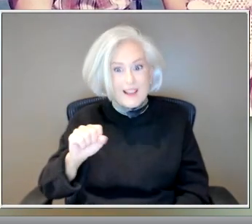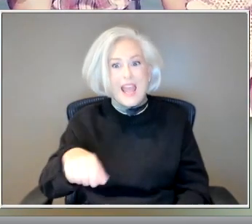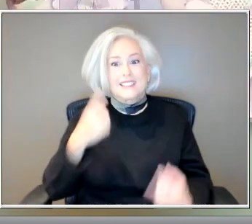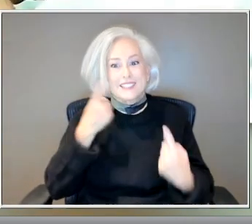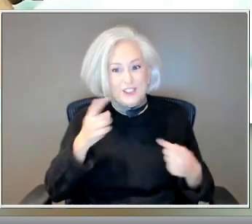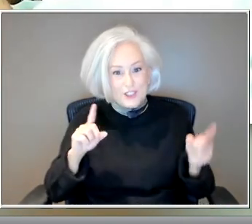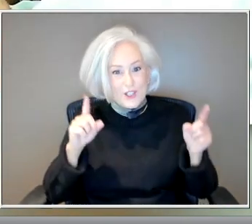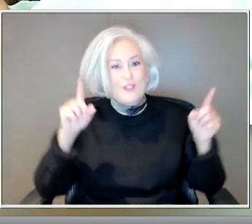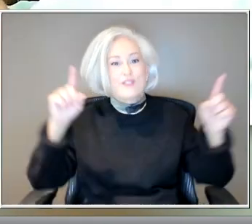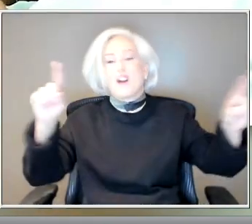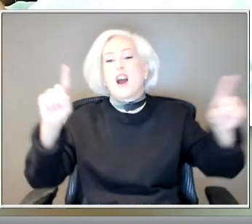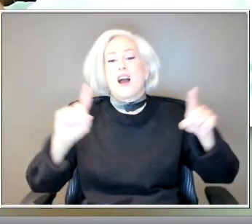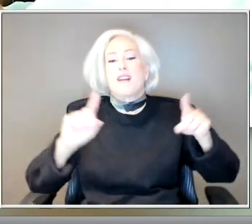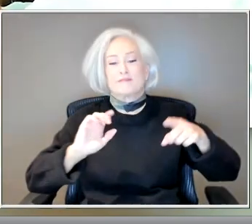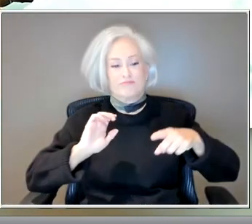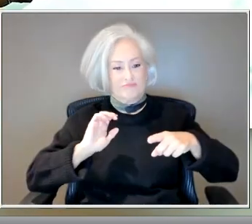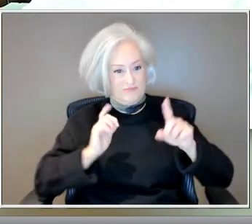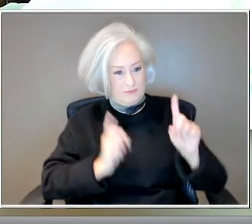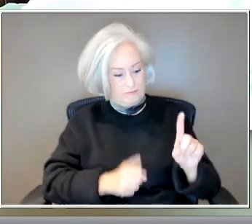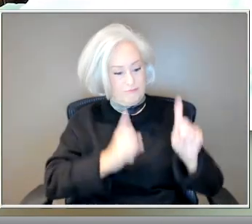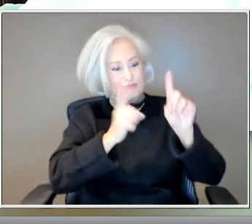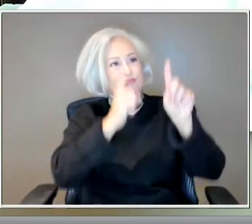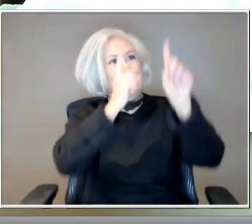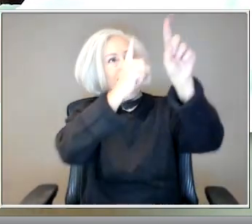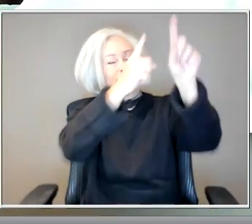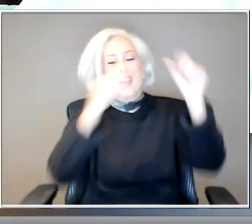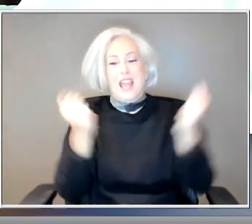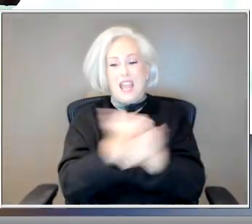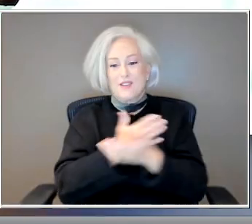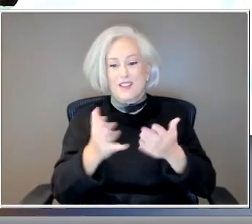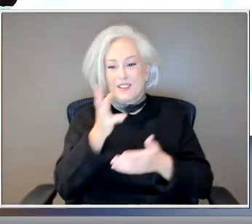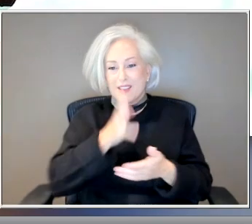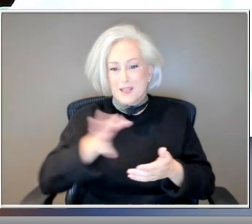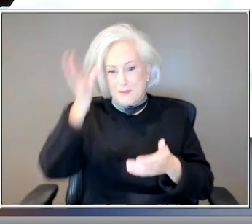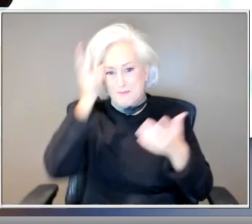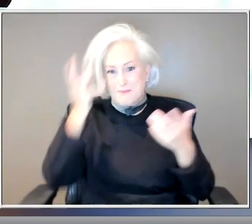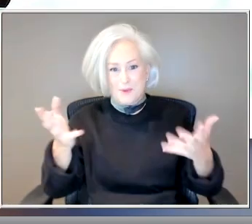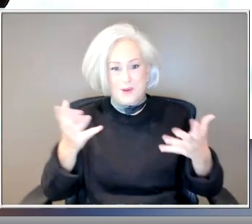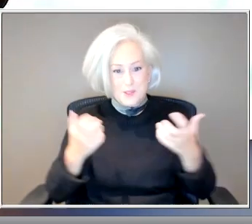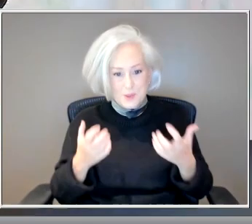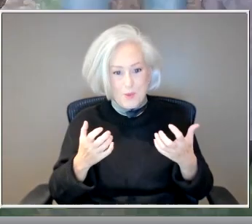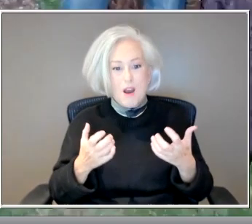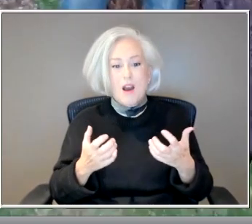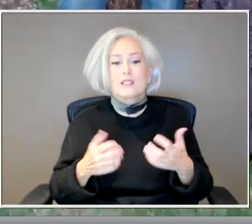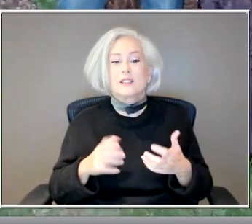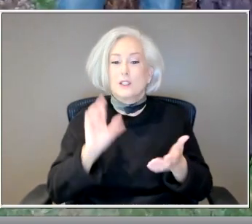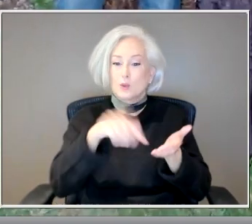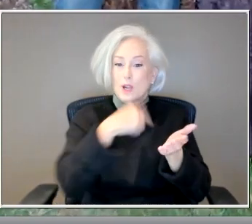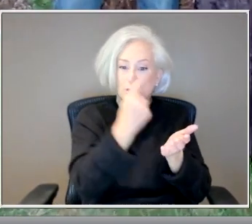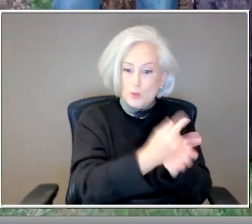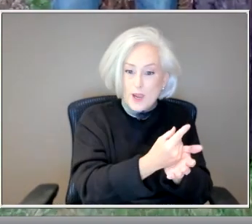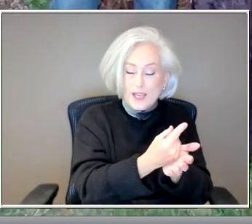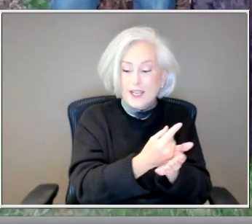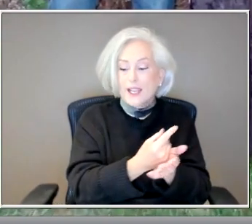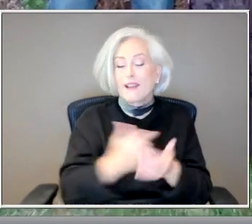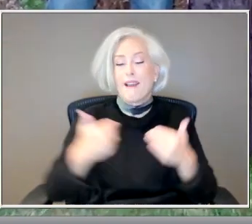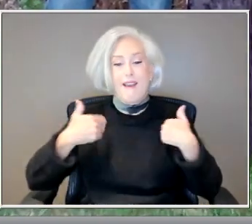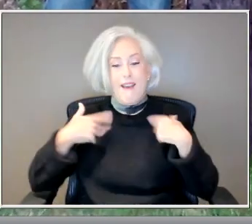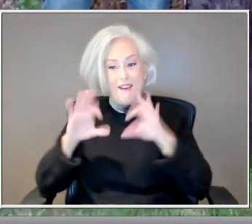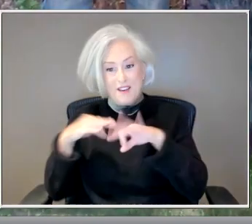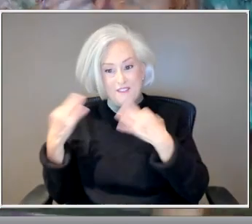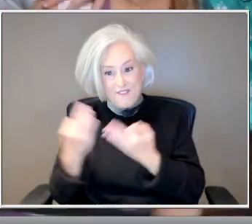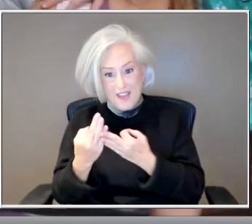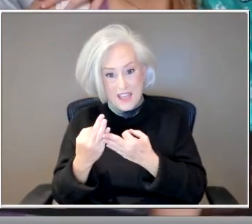childhood milestones any parent could wish for. Graduation, creating her own family, and 18 years ago, when Ann was pregnant